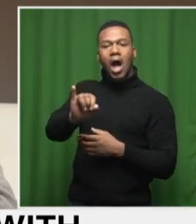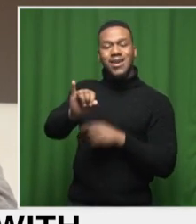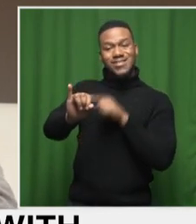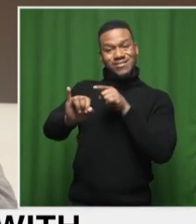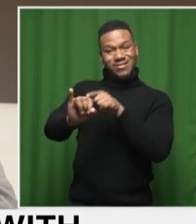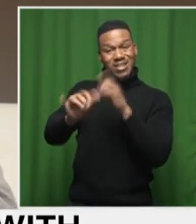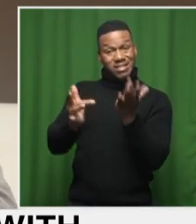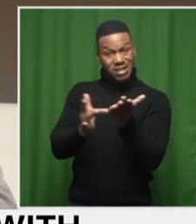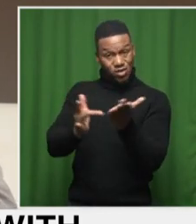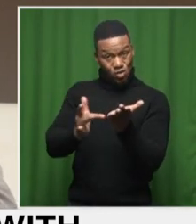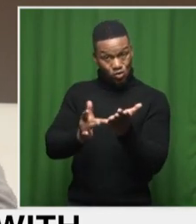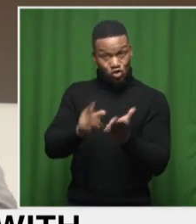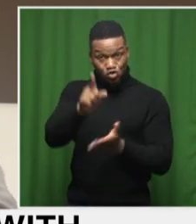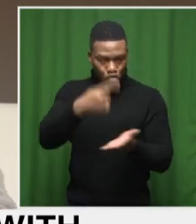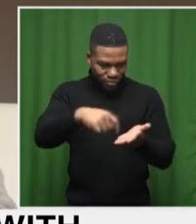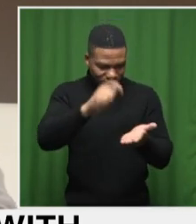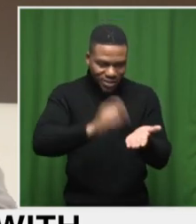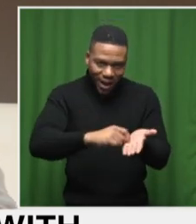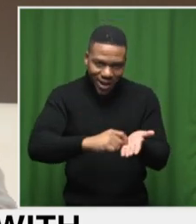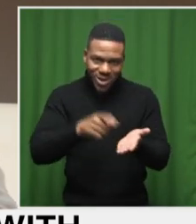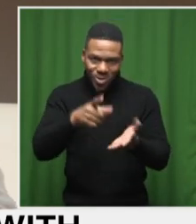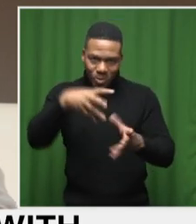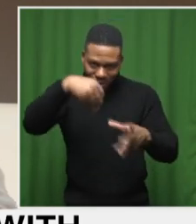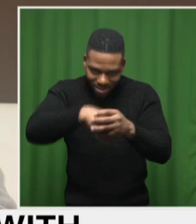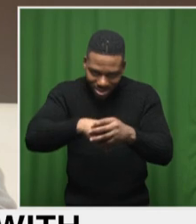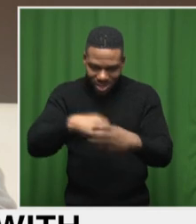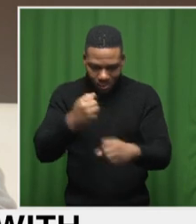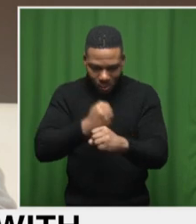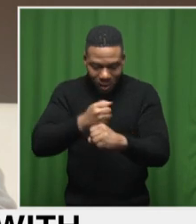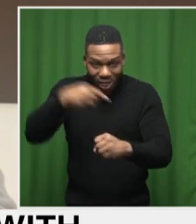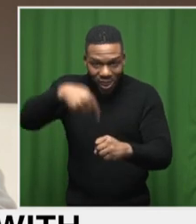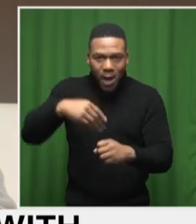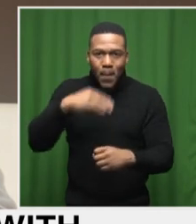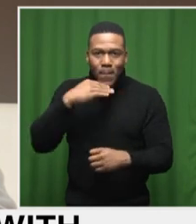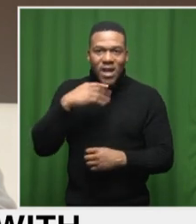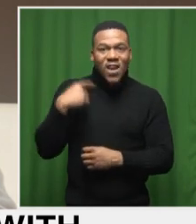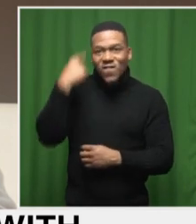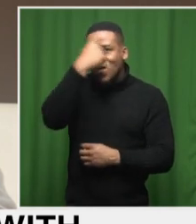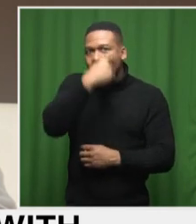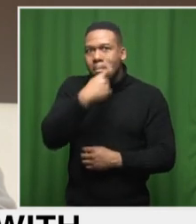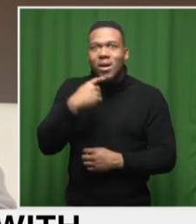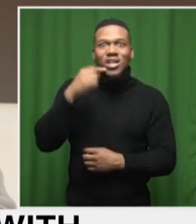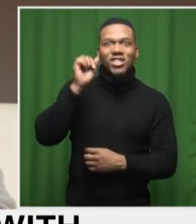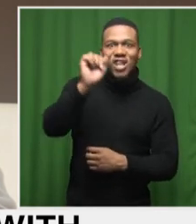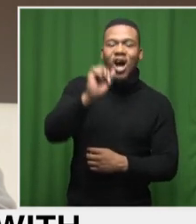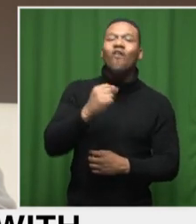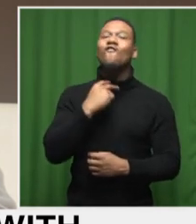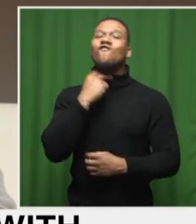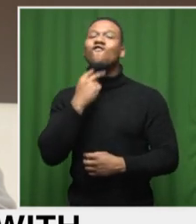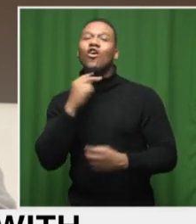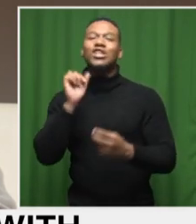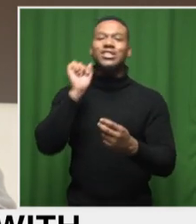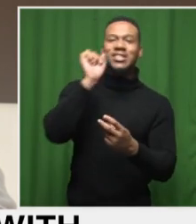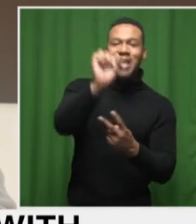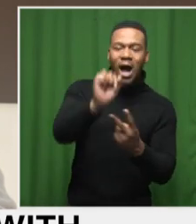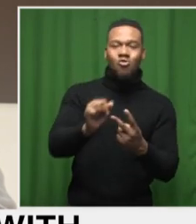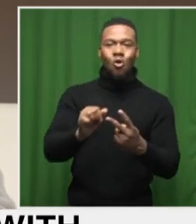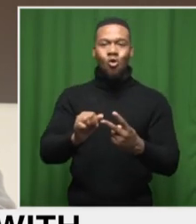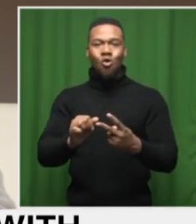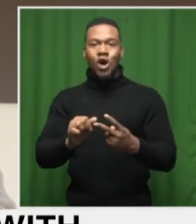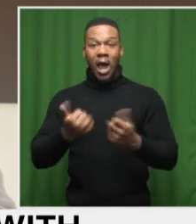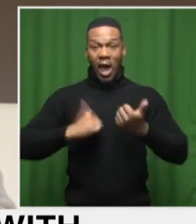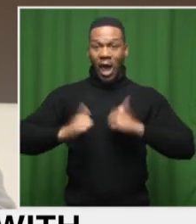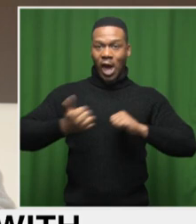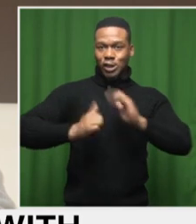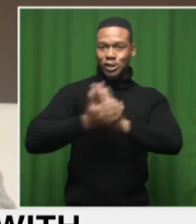your contract to be in that production, it means that your image, your likeness, your voice, and your performance will be